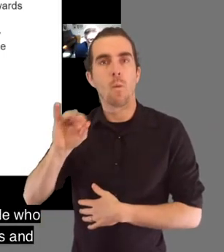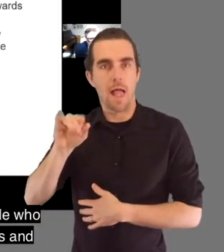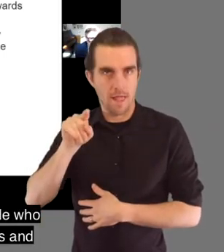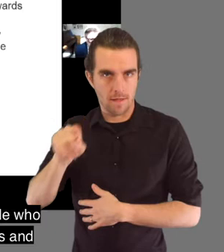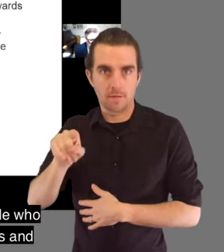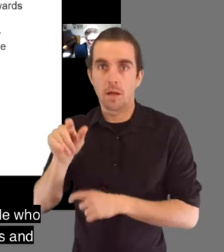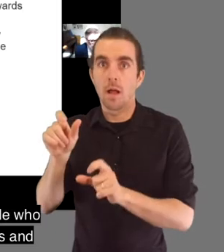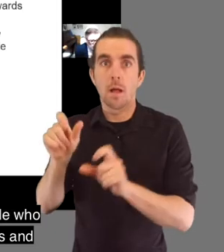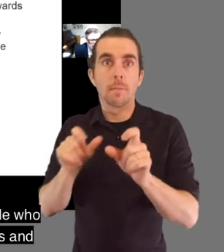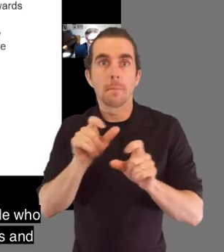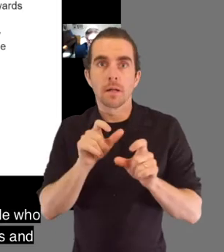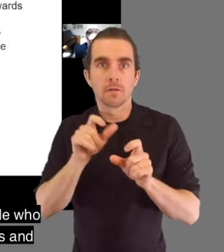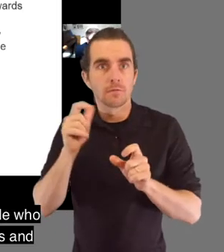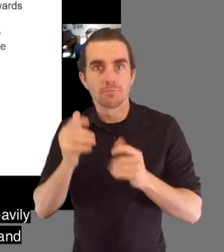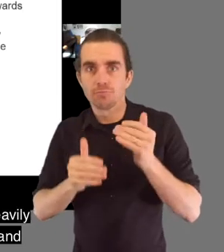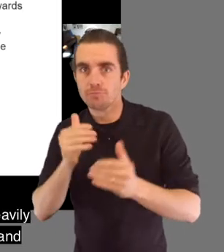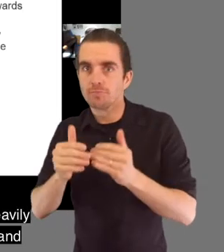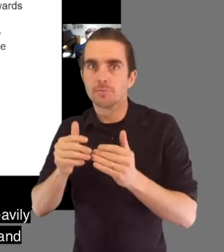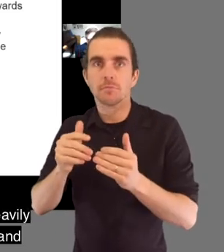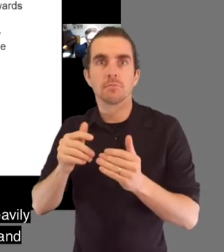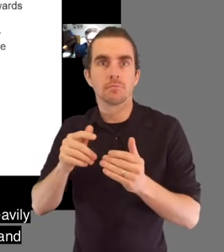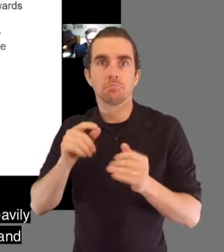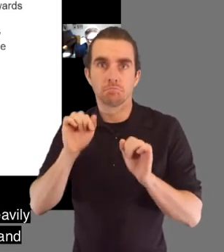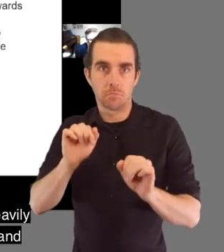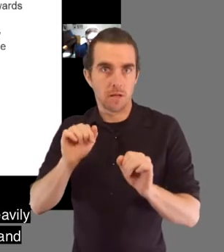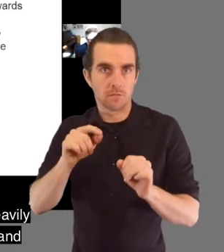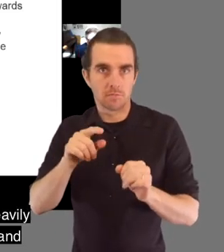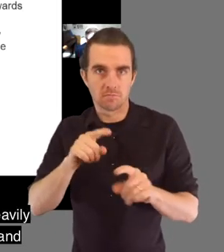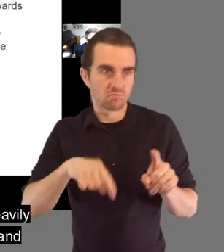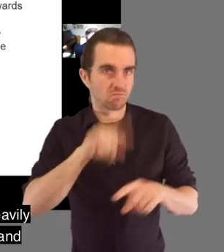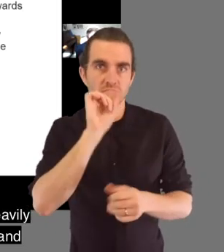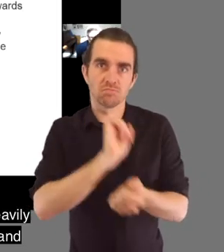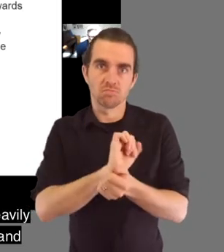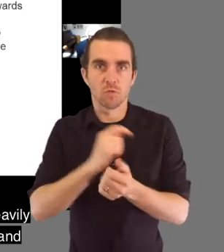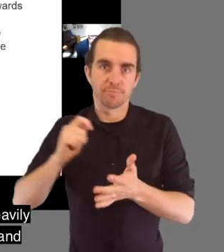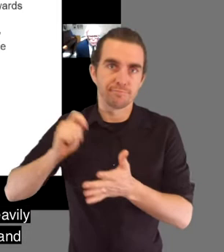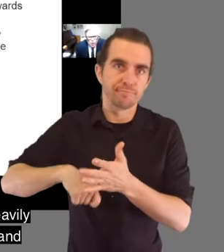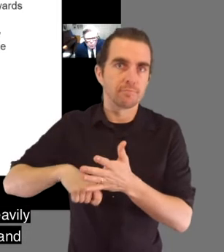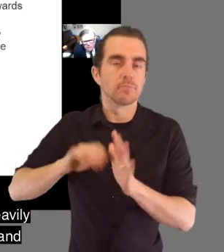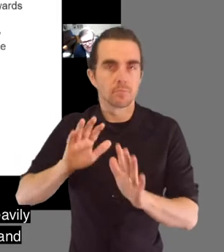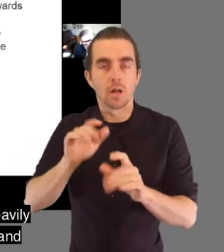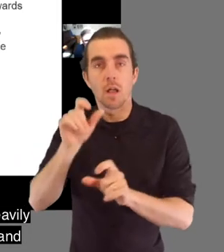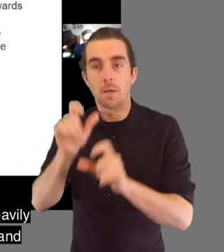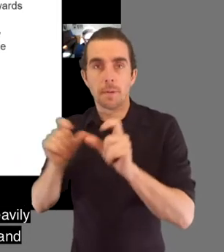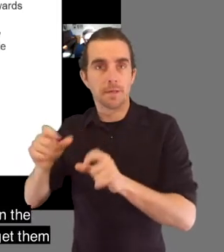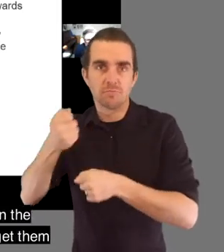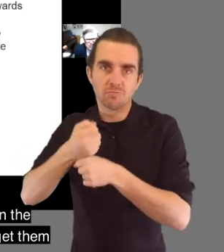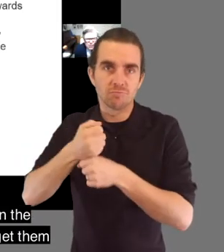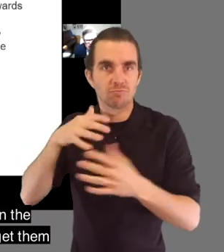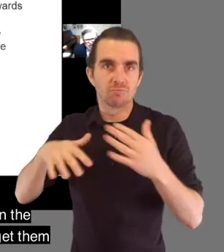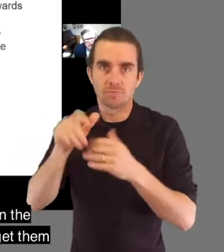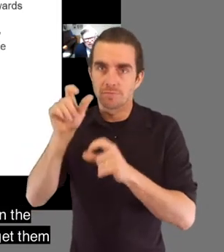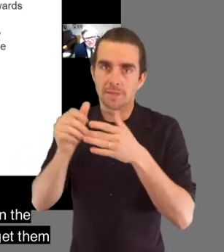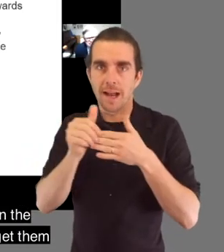brought to courts and actually can be imprisoned or heavily fined. work with village elders and leaders